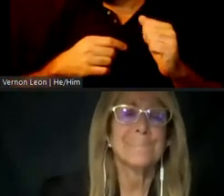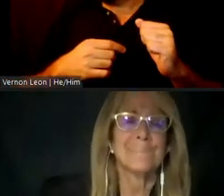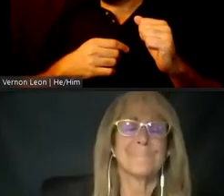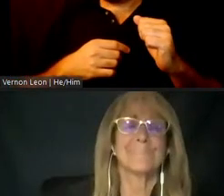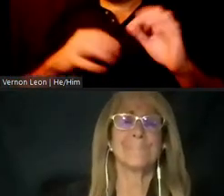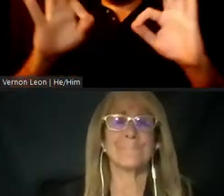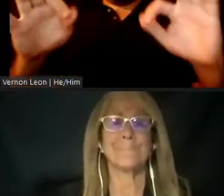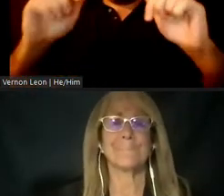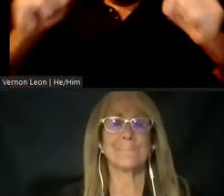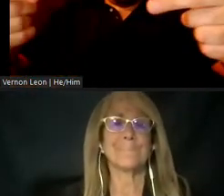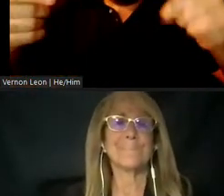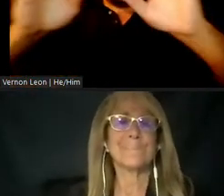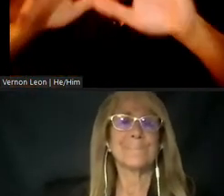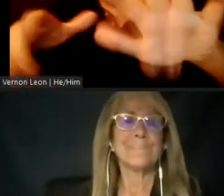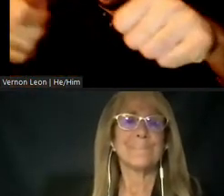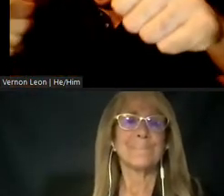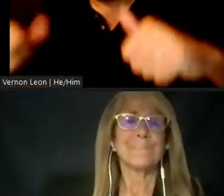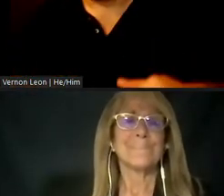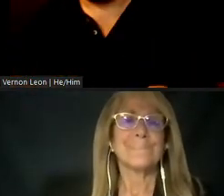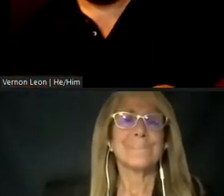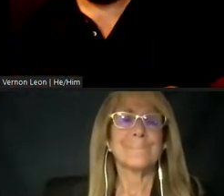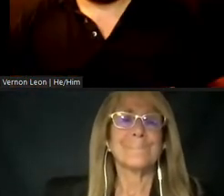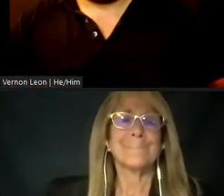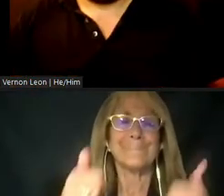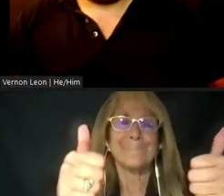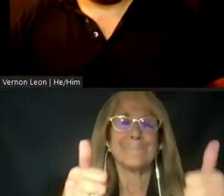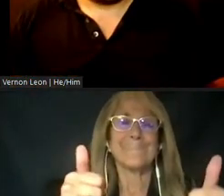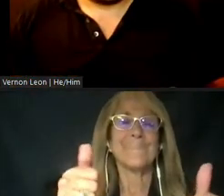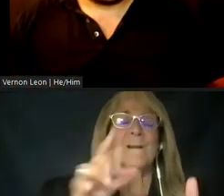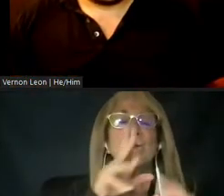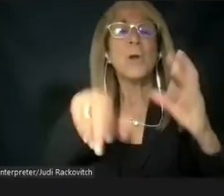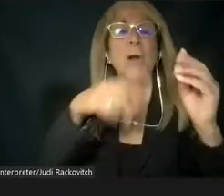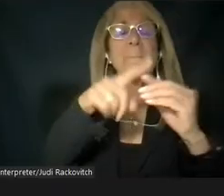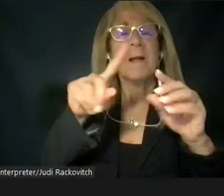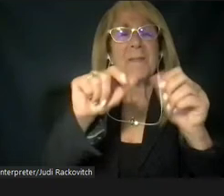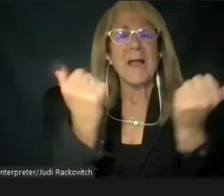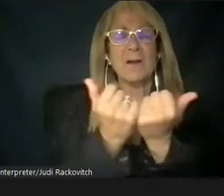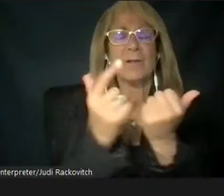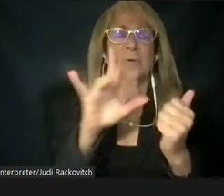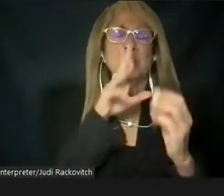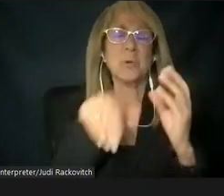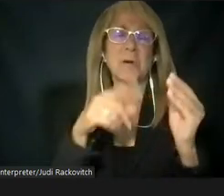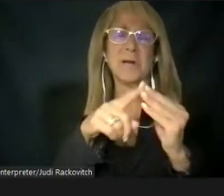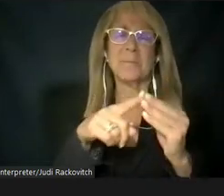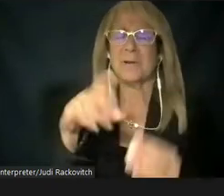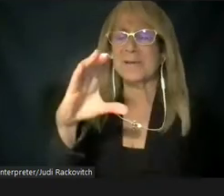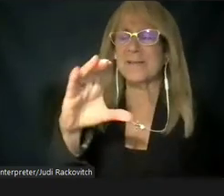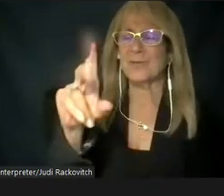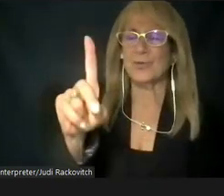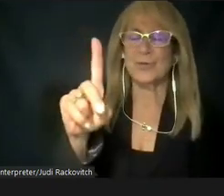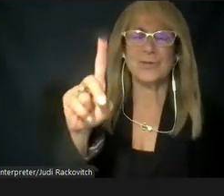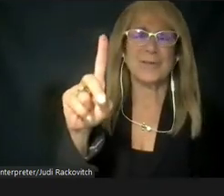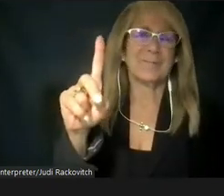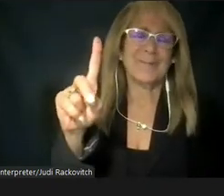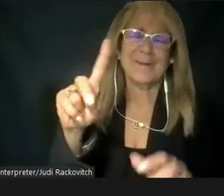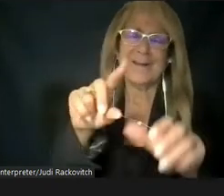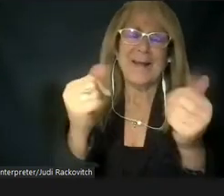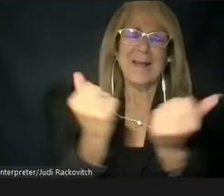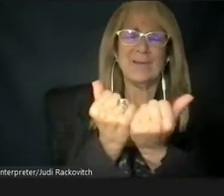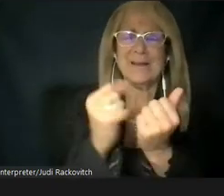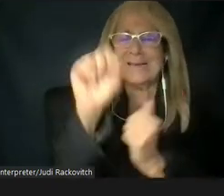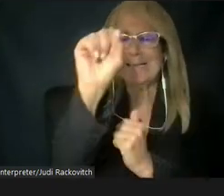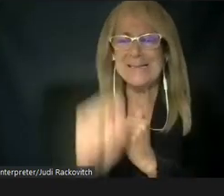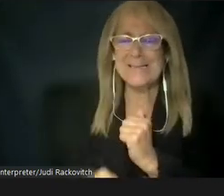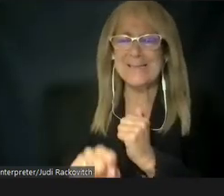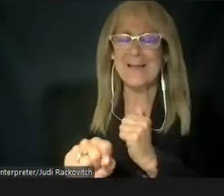To make sure everyone understands the area about which we're speaking, Central Business District tolling program boundary is south of and inclusive of 60th